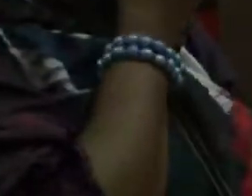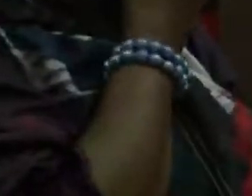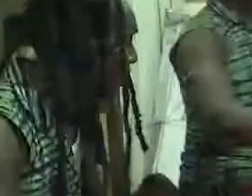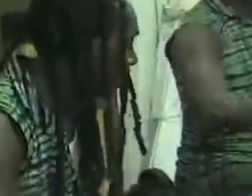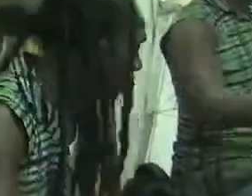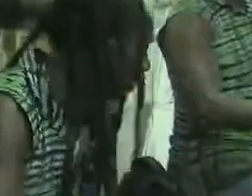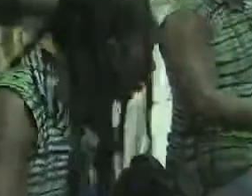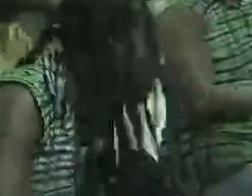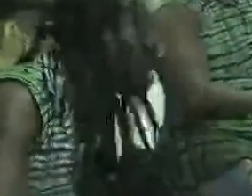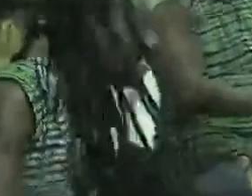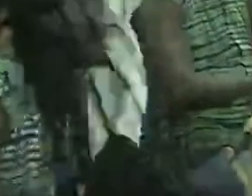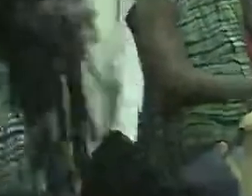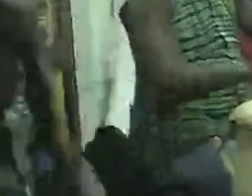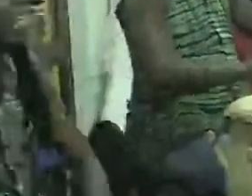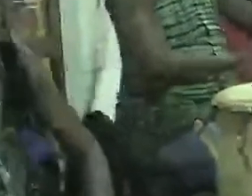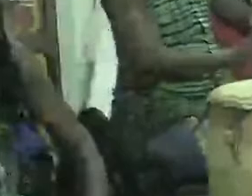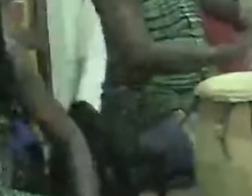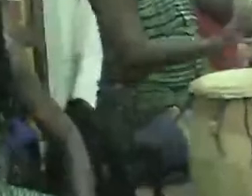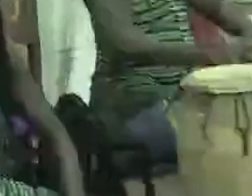Ghana Yima,